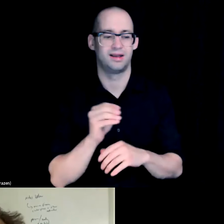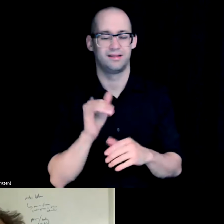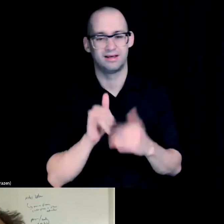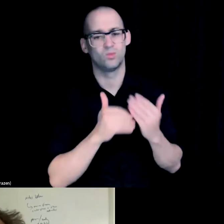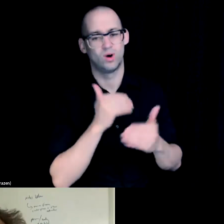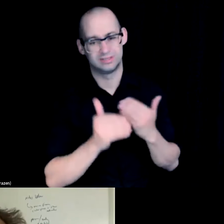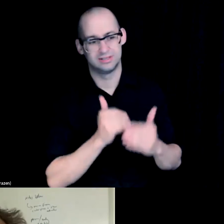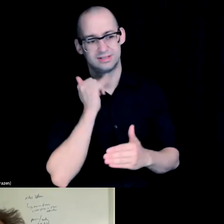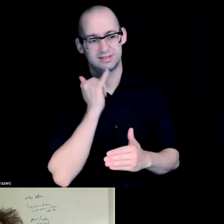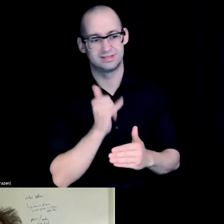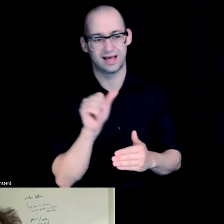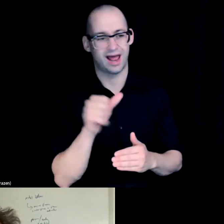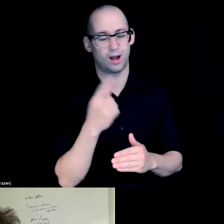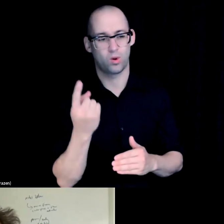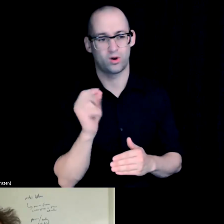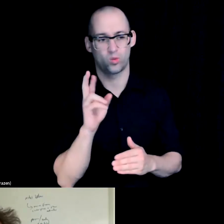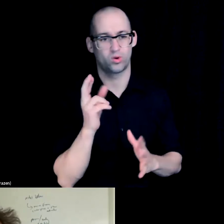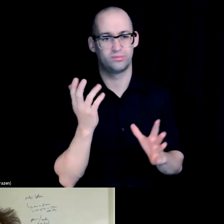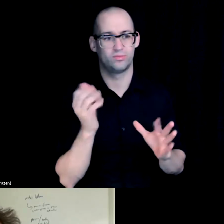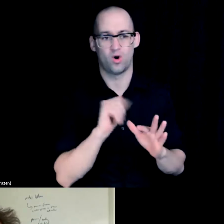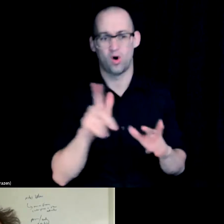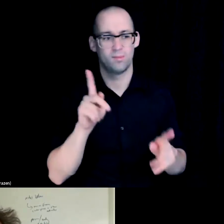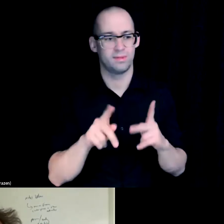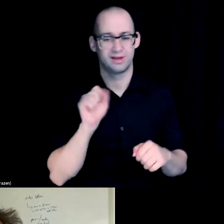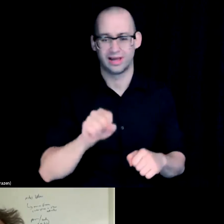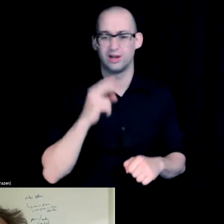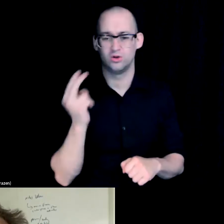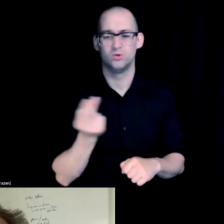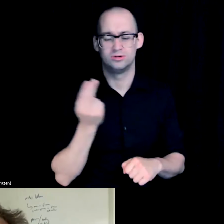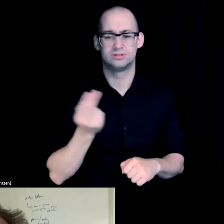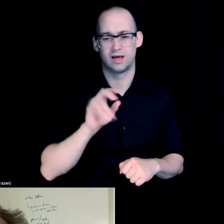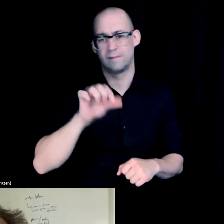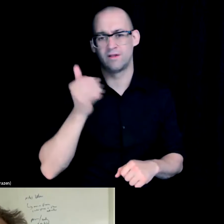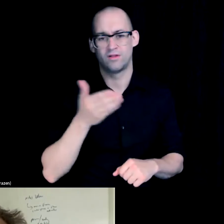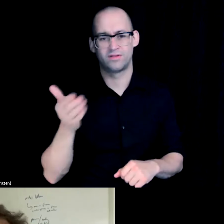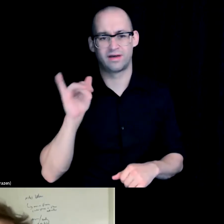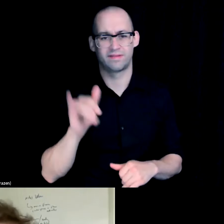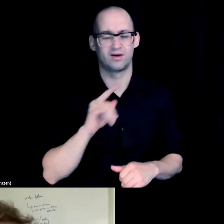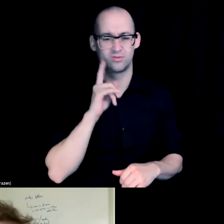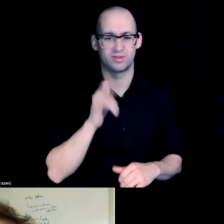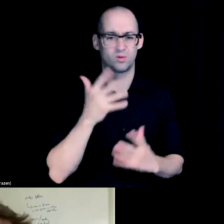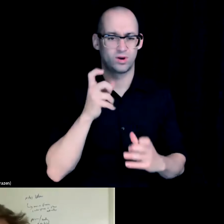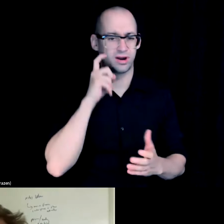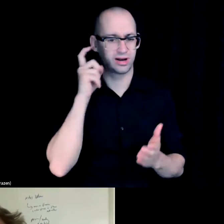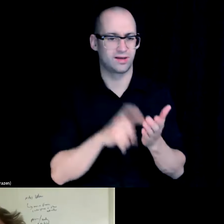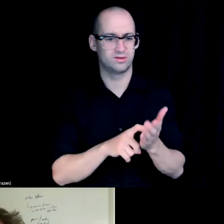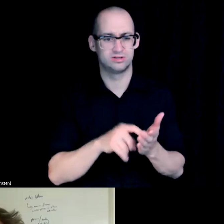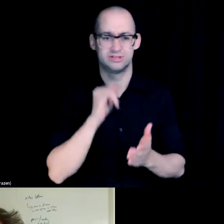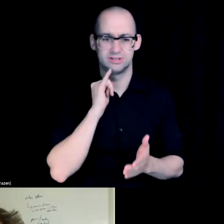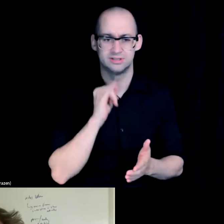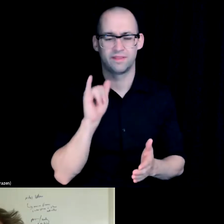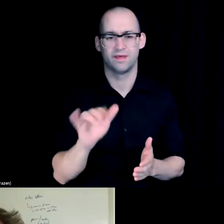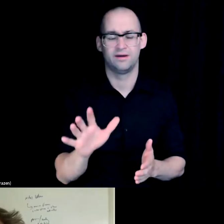that anyone and everyone can use. And I think another thing that I'd really like to acknowledge is